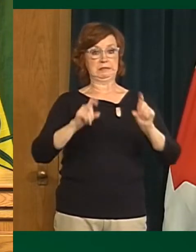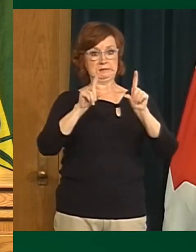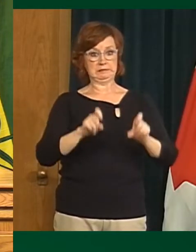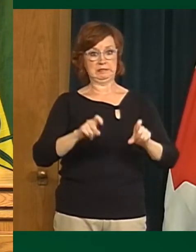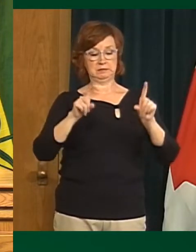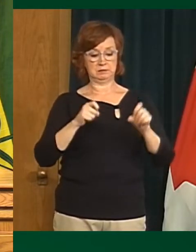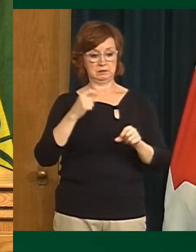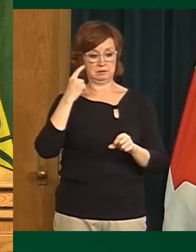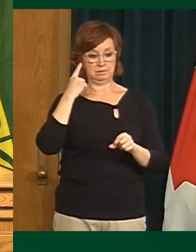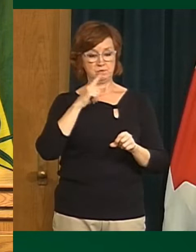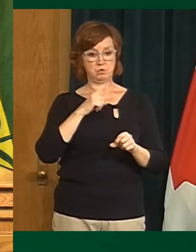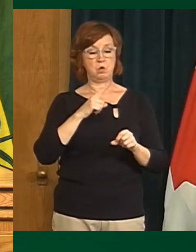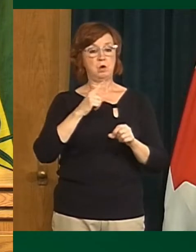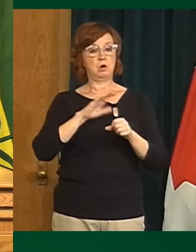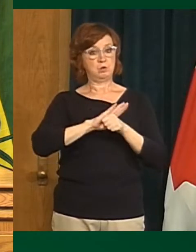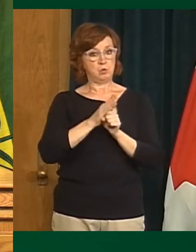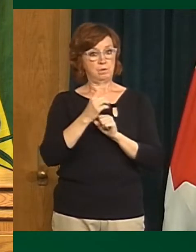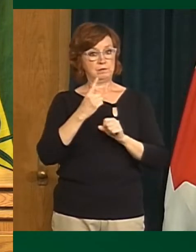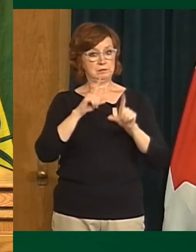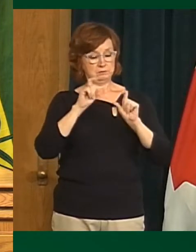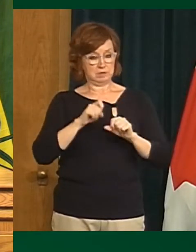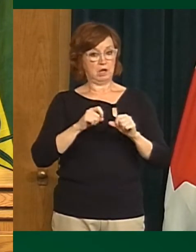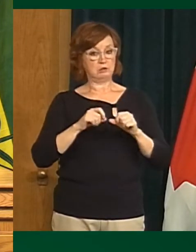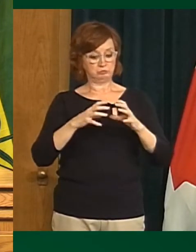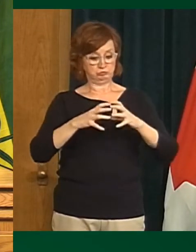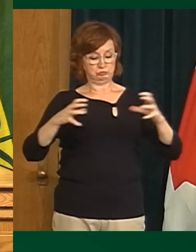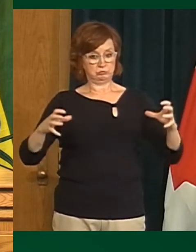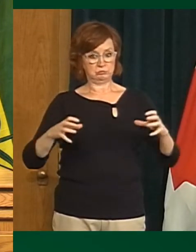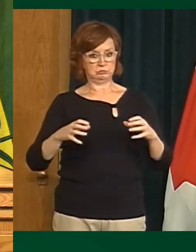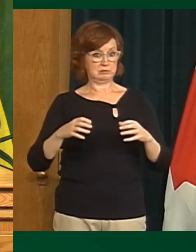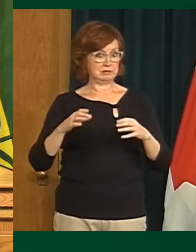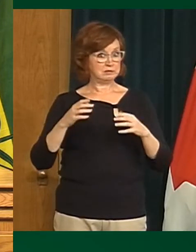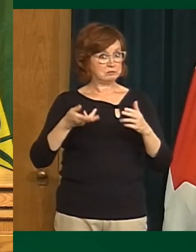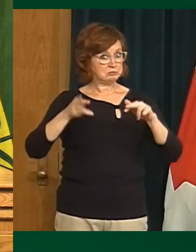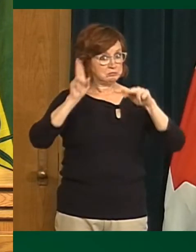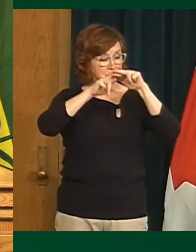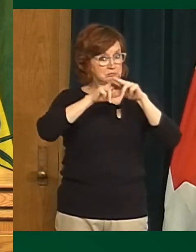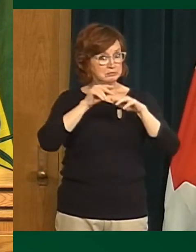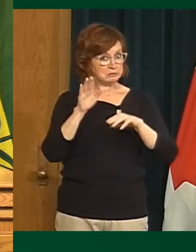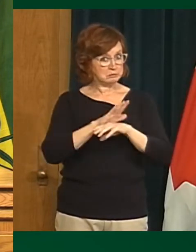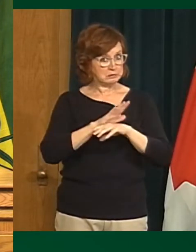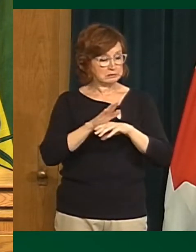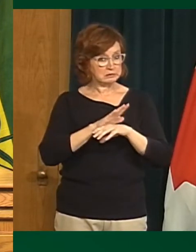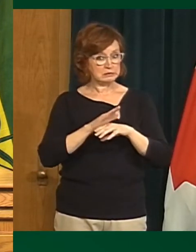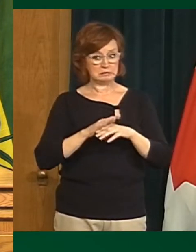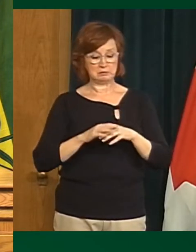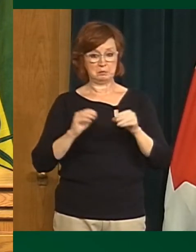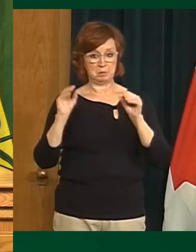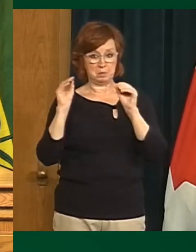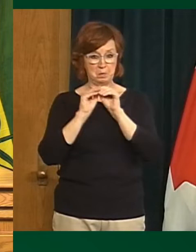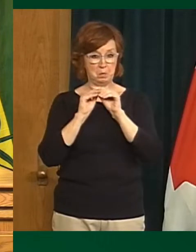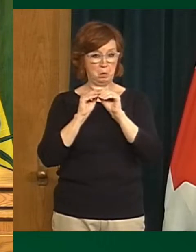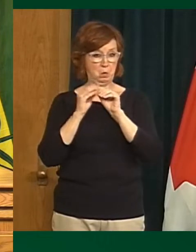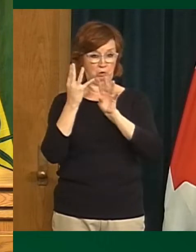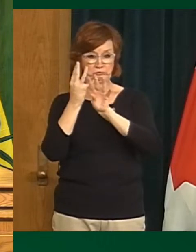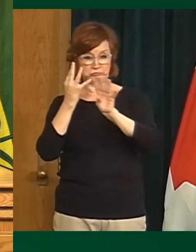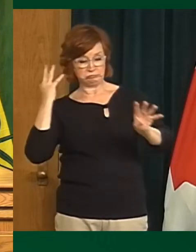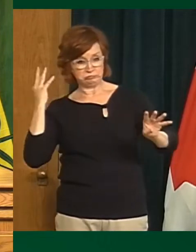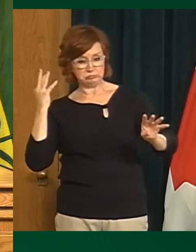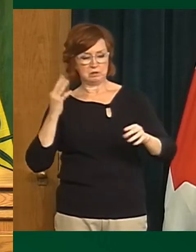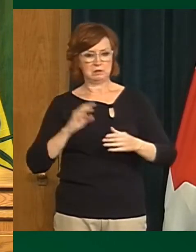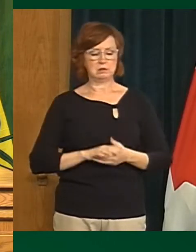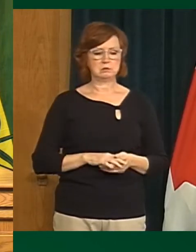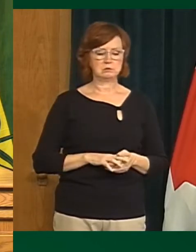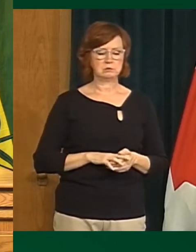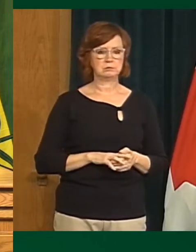it been? Are many more people coming forward? And kind of in a two-pronged question, when we now see cases in a